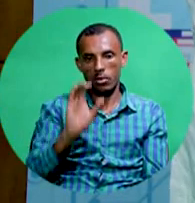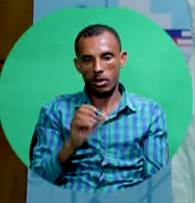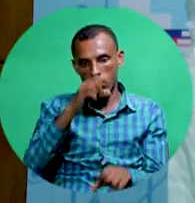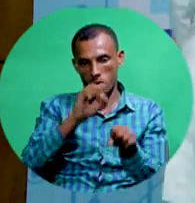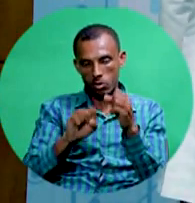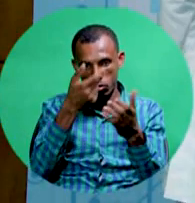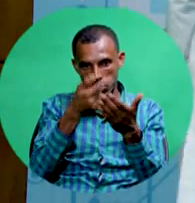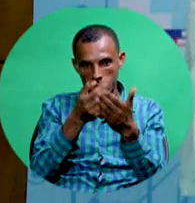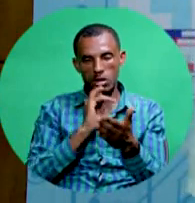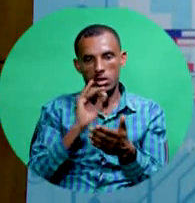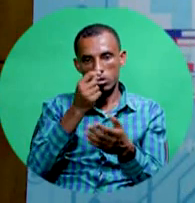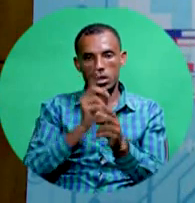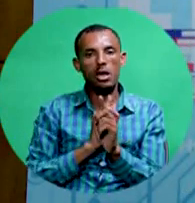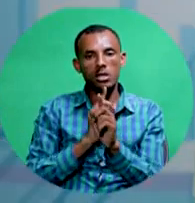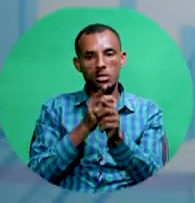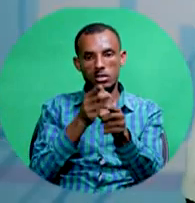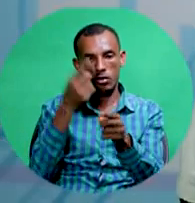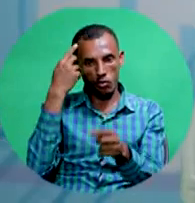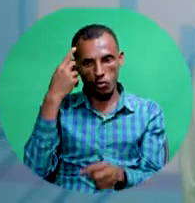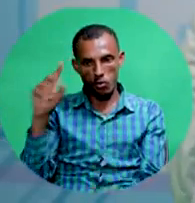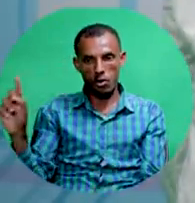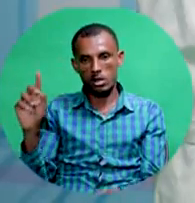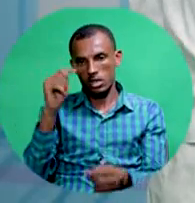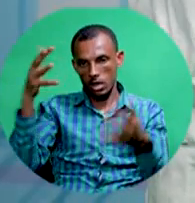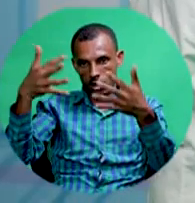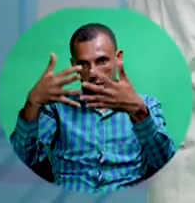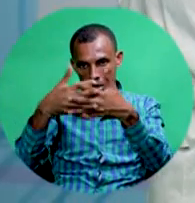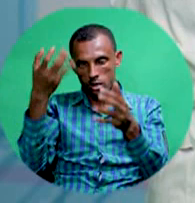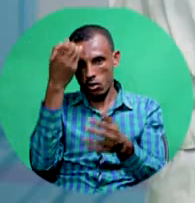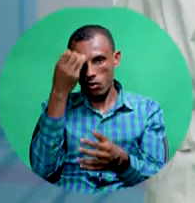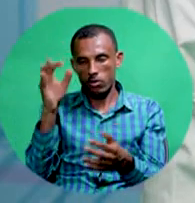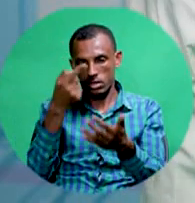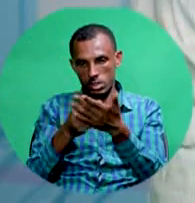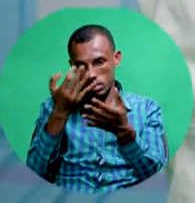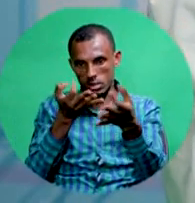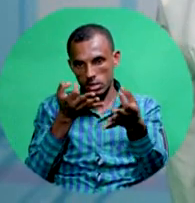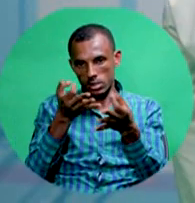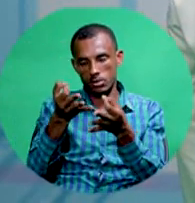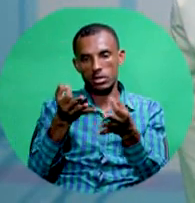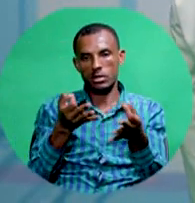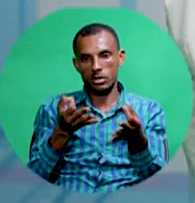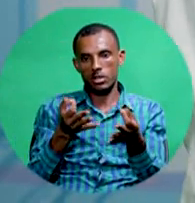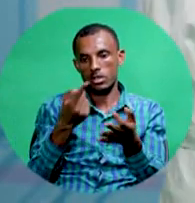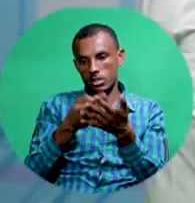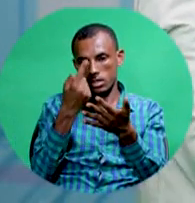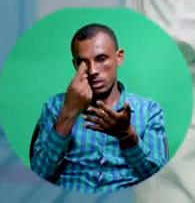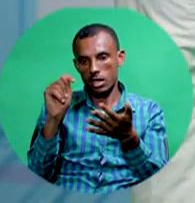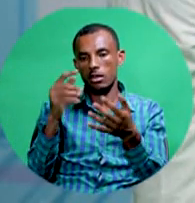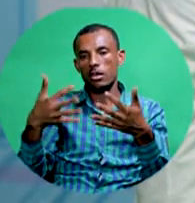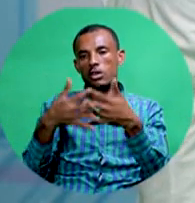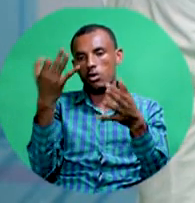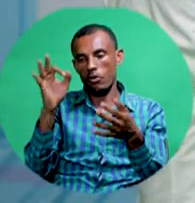So this is the answer for the integration of this expression. So the integration